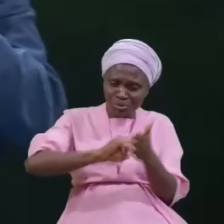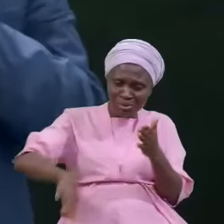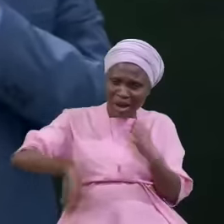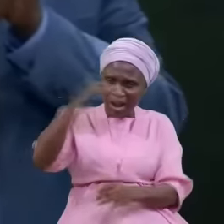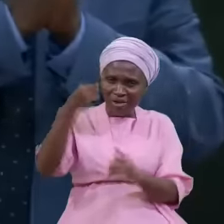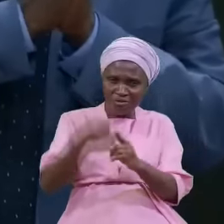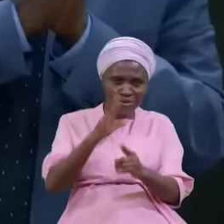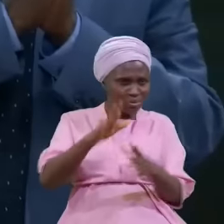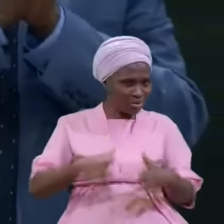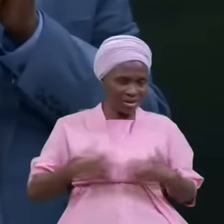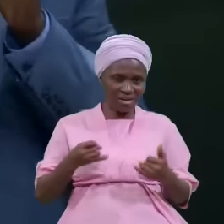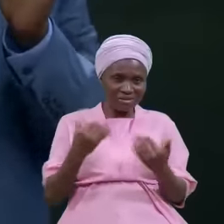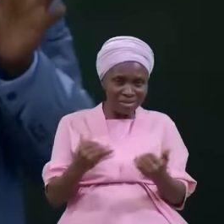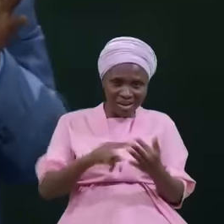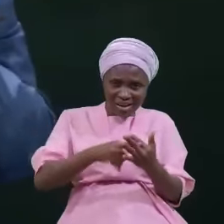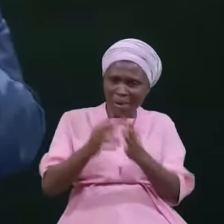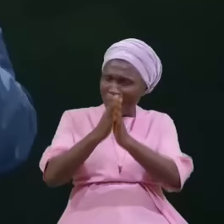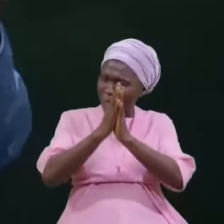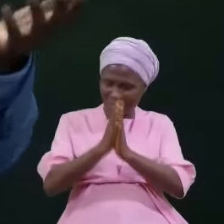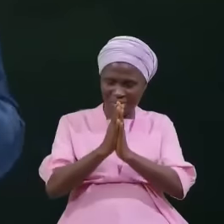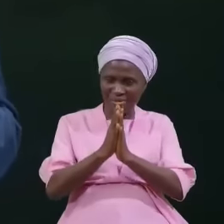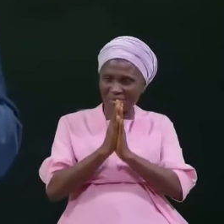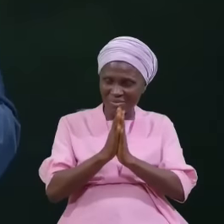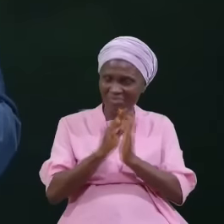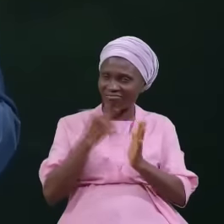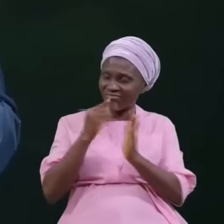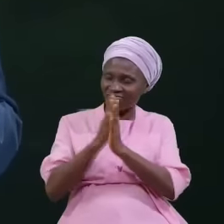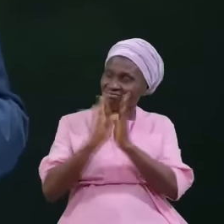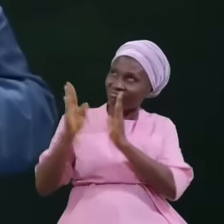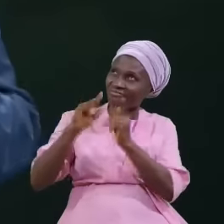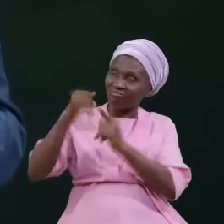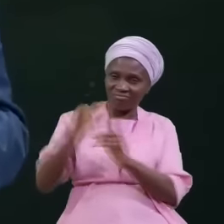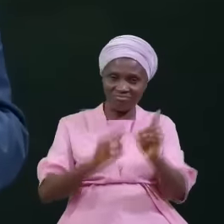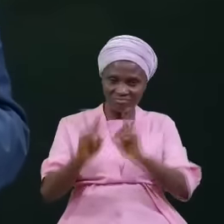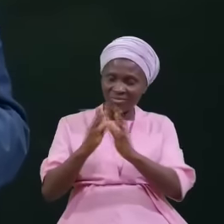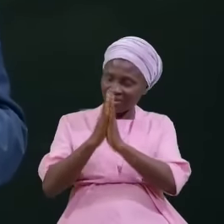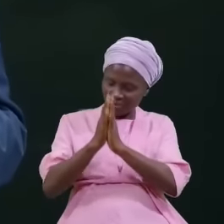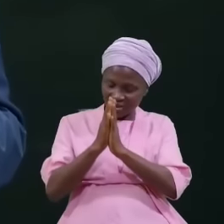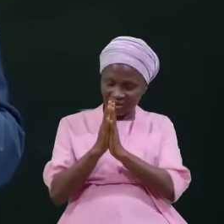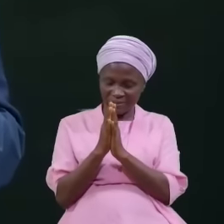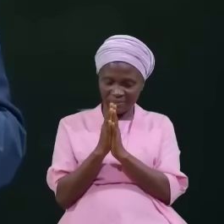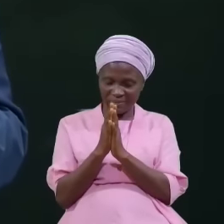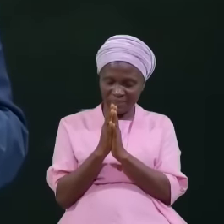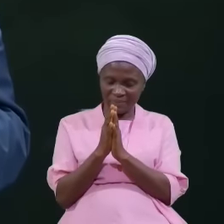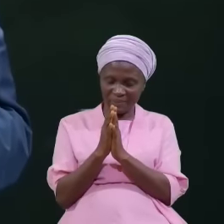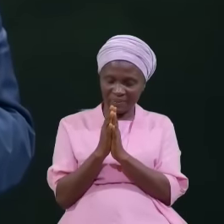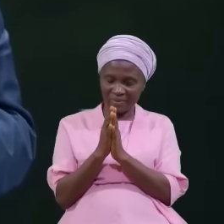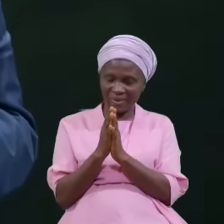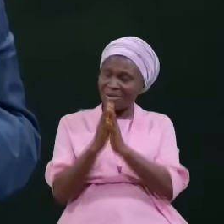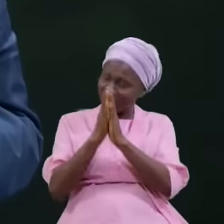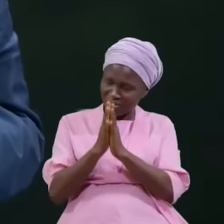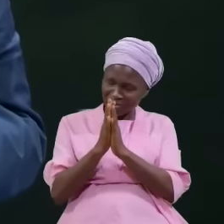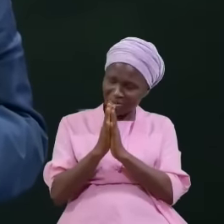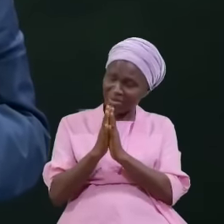Lord, wherever you are now, as heads are bowed and eyes are closed, and say, "Lord, turn